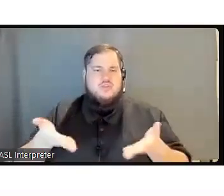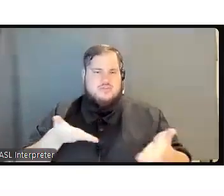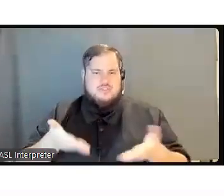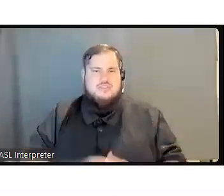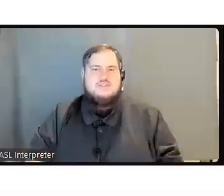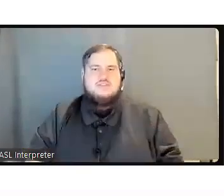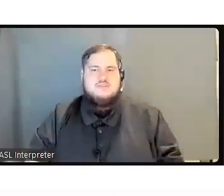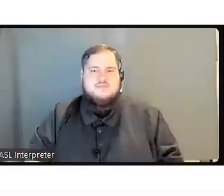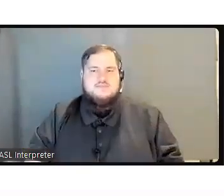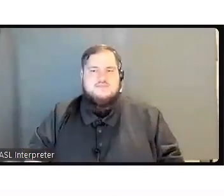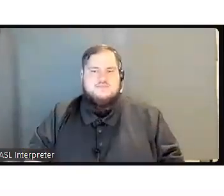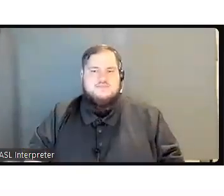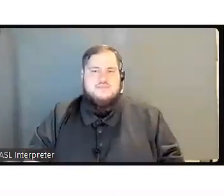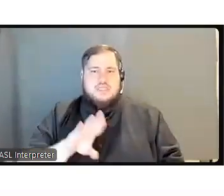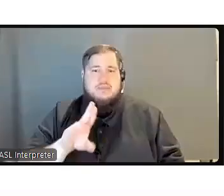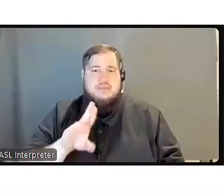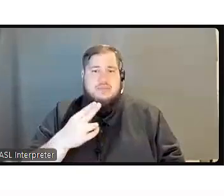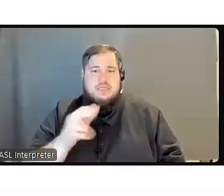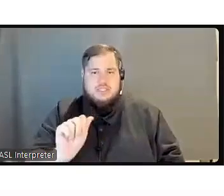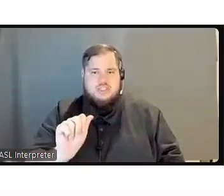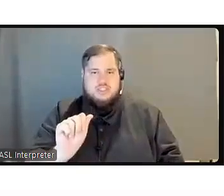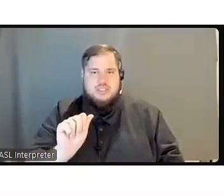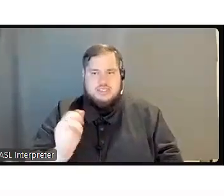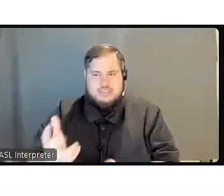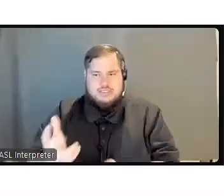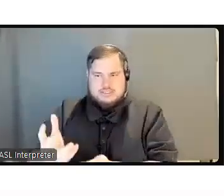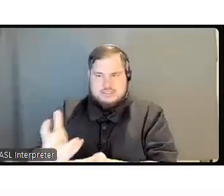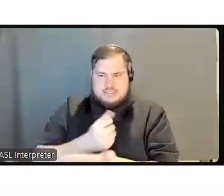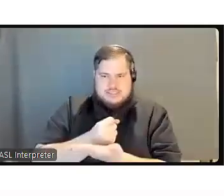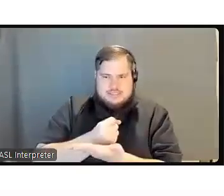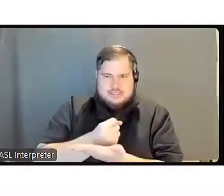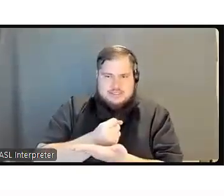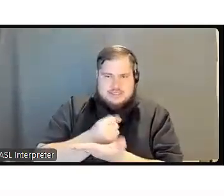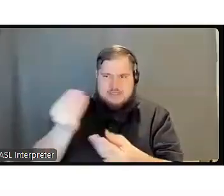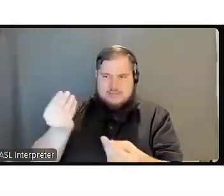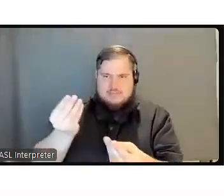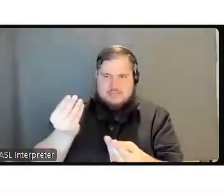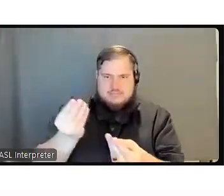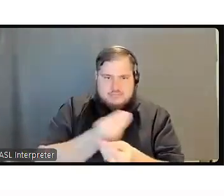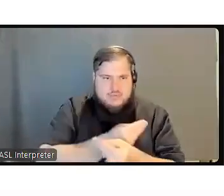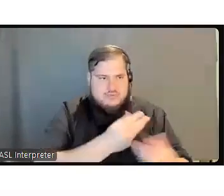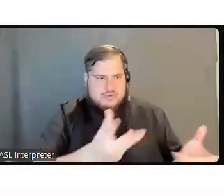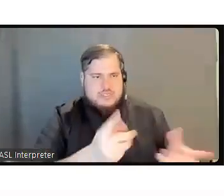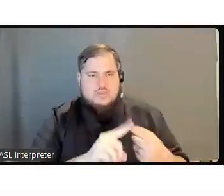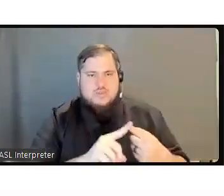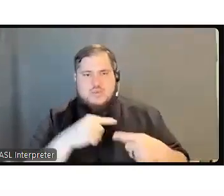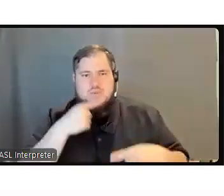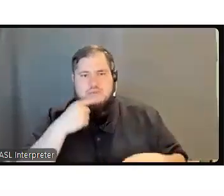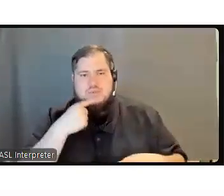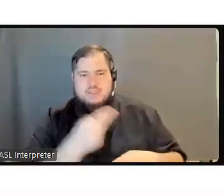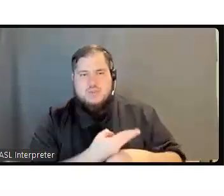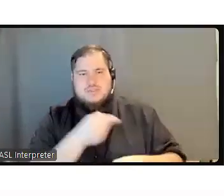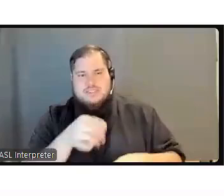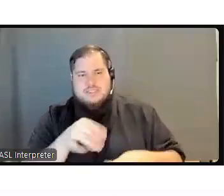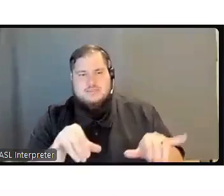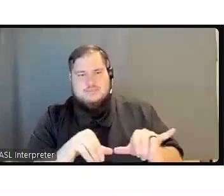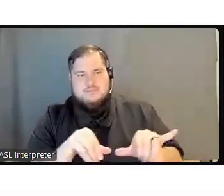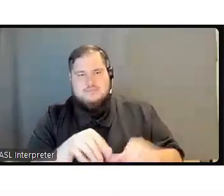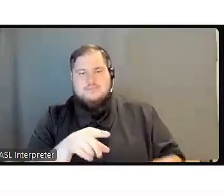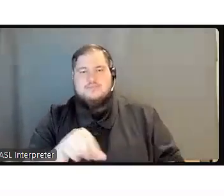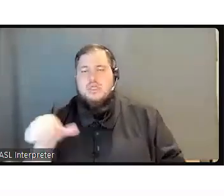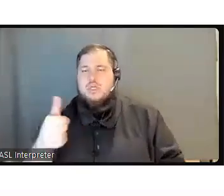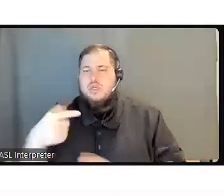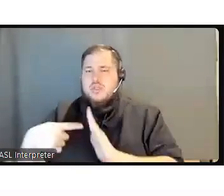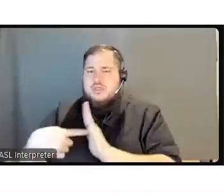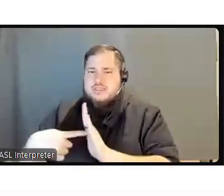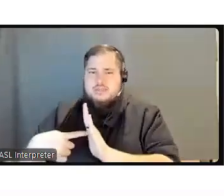is data that the BHA receives and is providing back to the public through this metric. Another example is